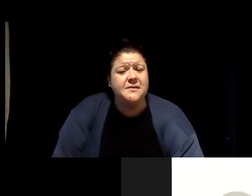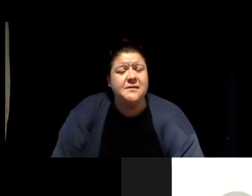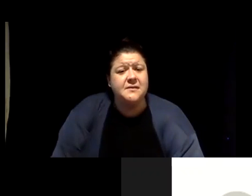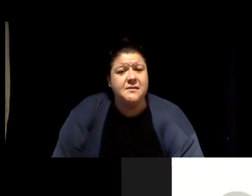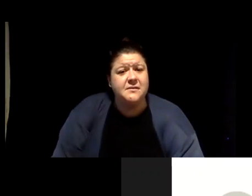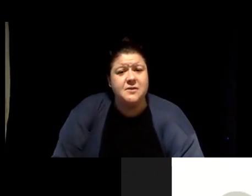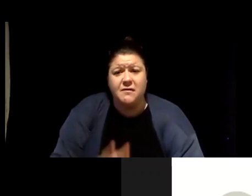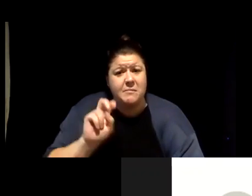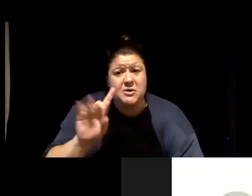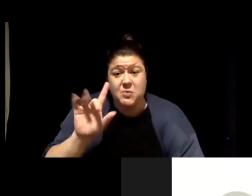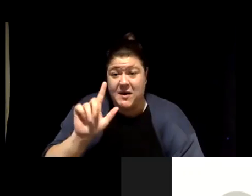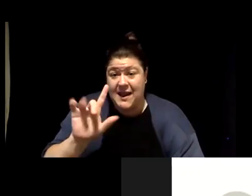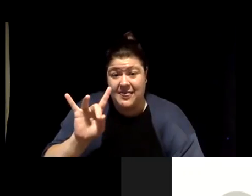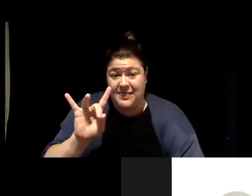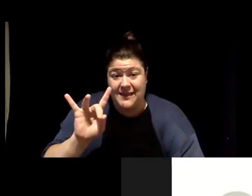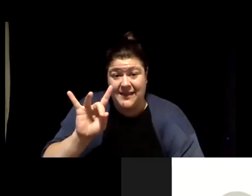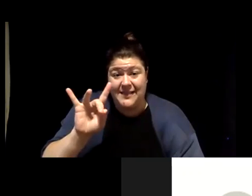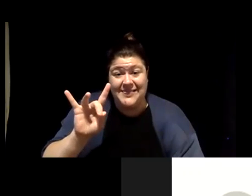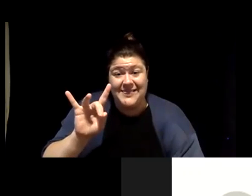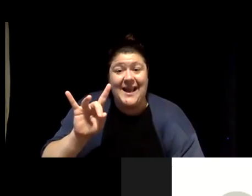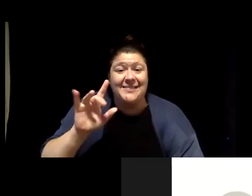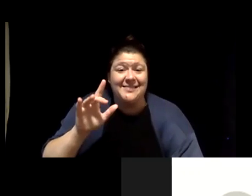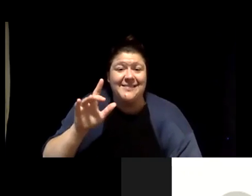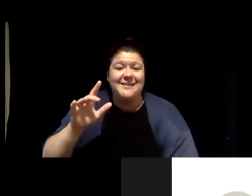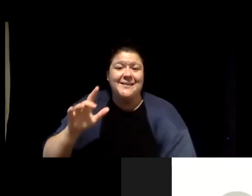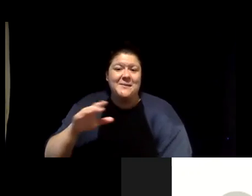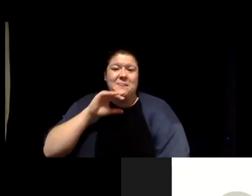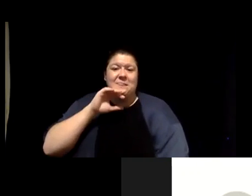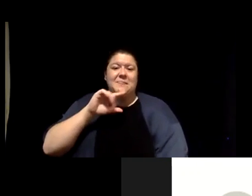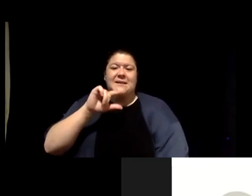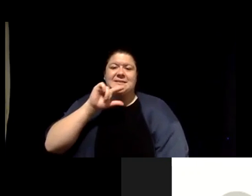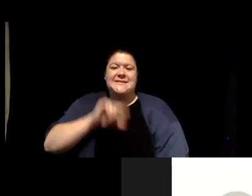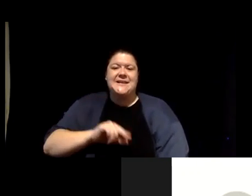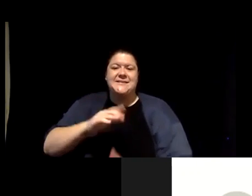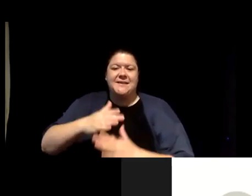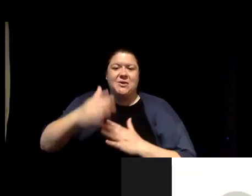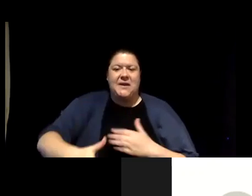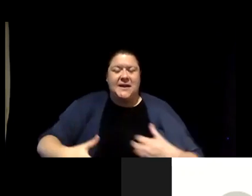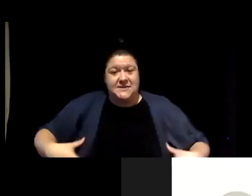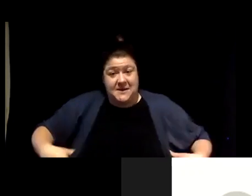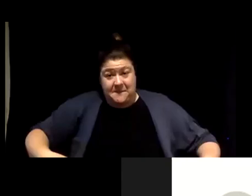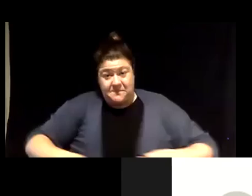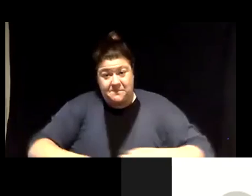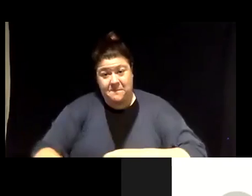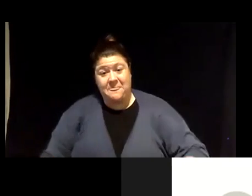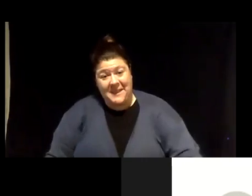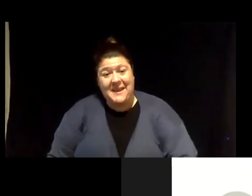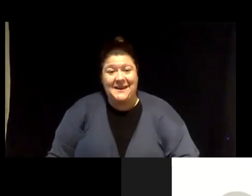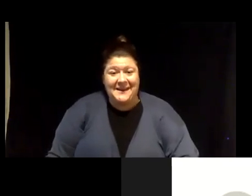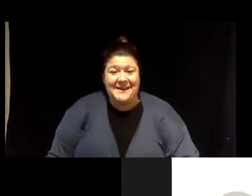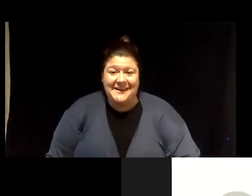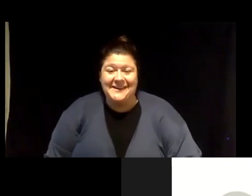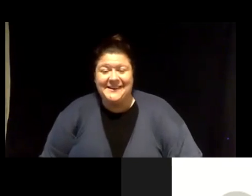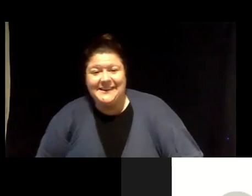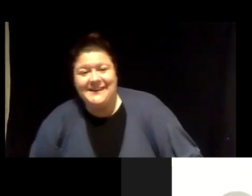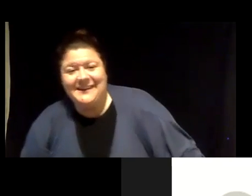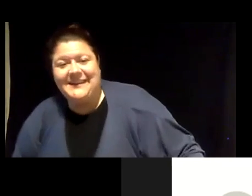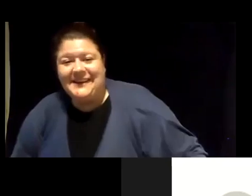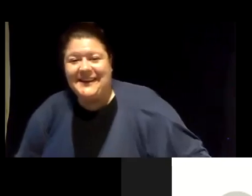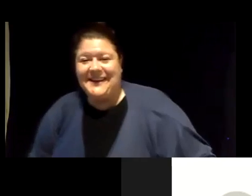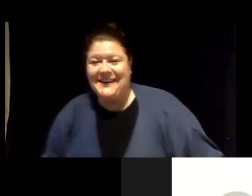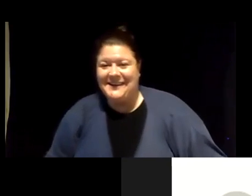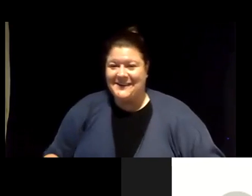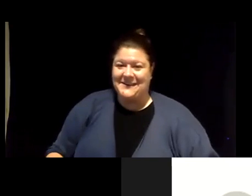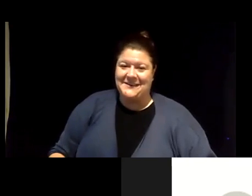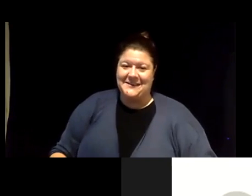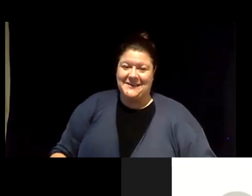November? November 20th. It's a holiday. Yeah. Ina. Oh, there is no class. Sorry. Yeah, there is no class. Yeah.